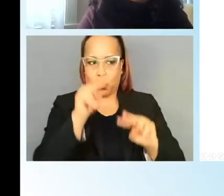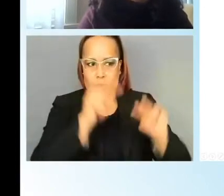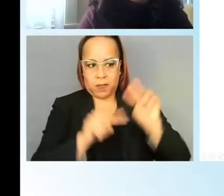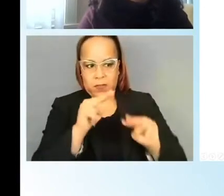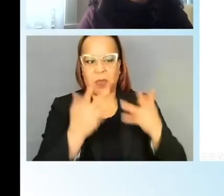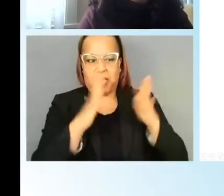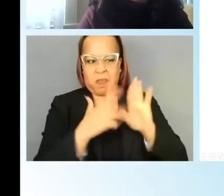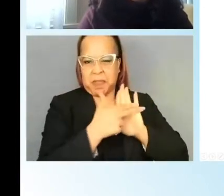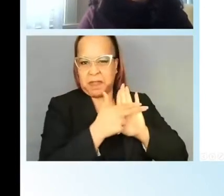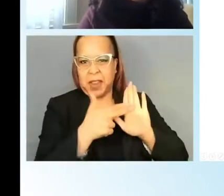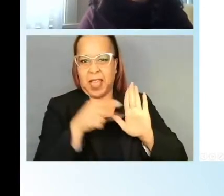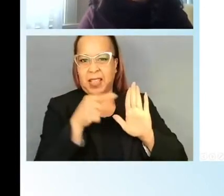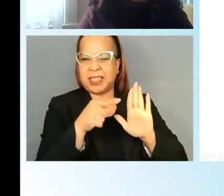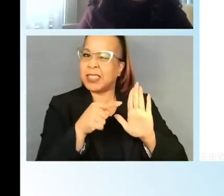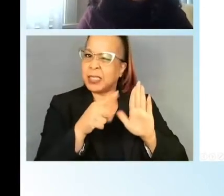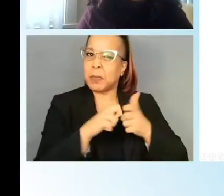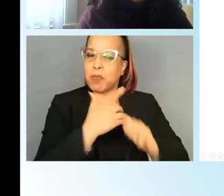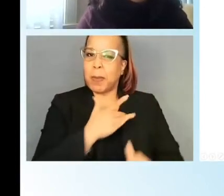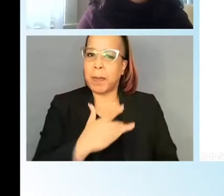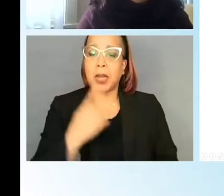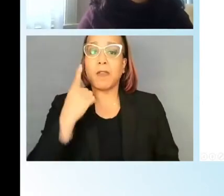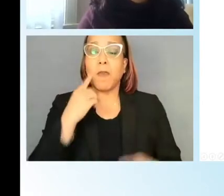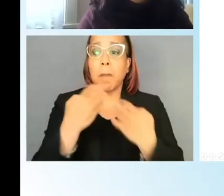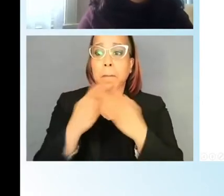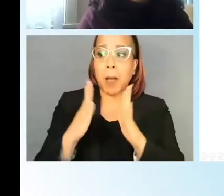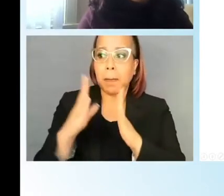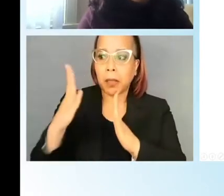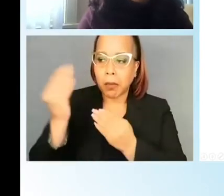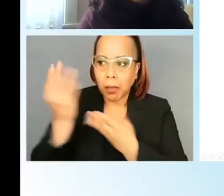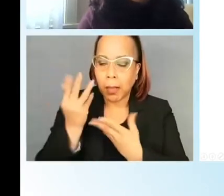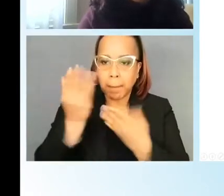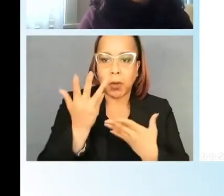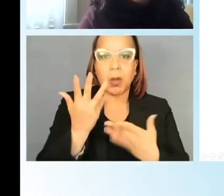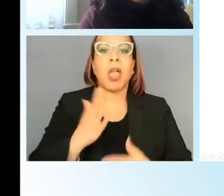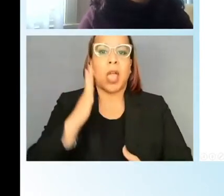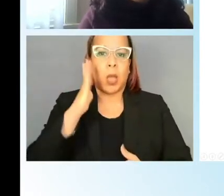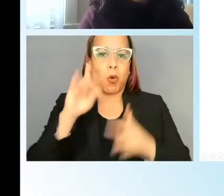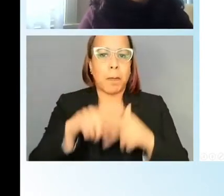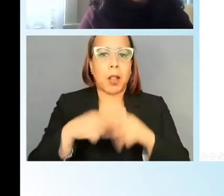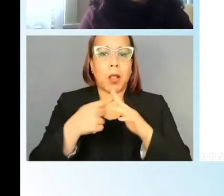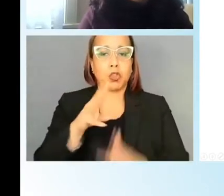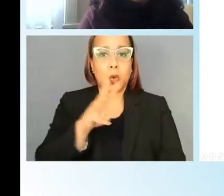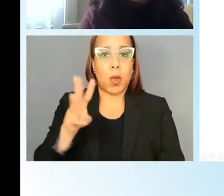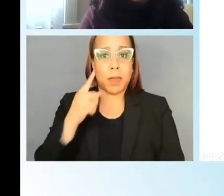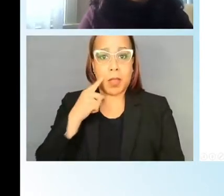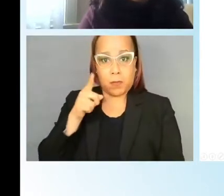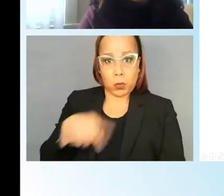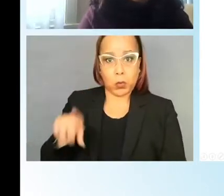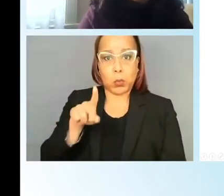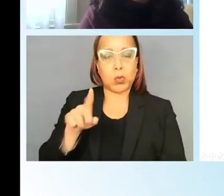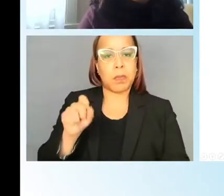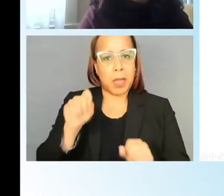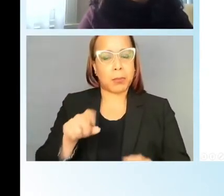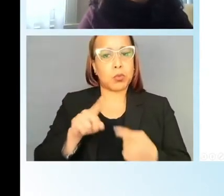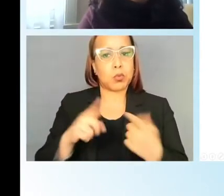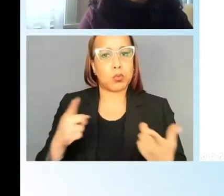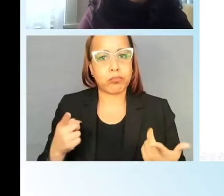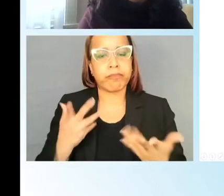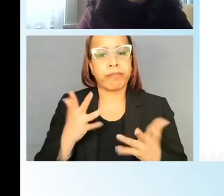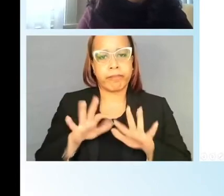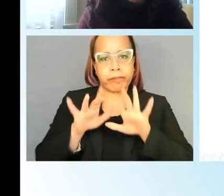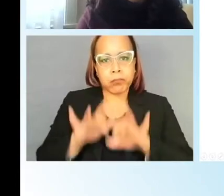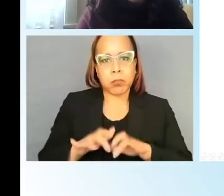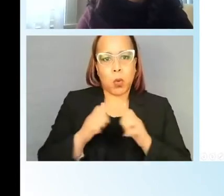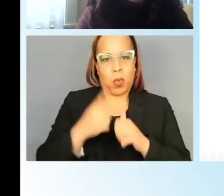are problematic for public input. And we'll be launching a website for you to be able to interact with those